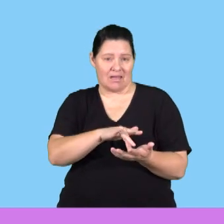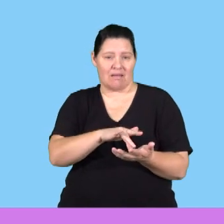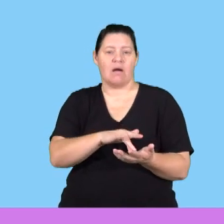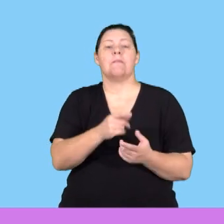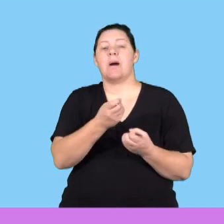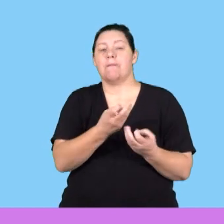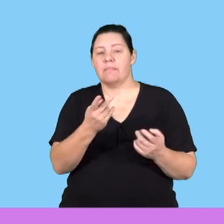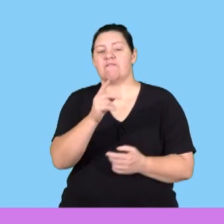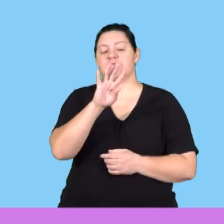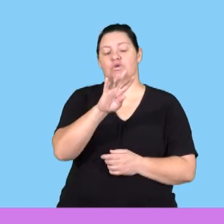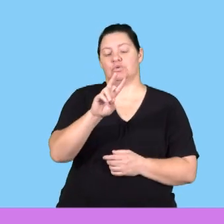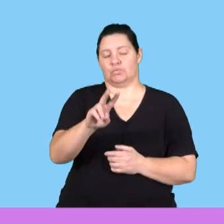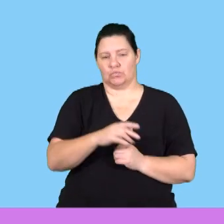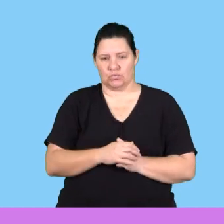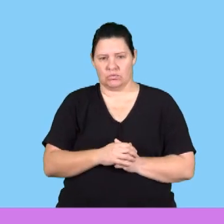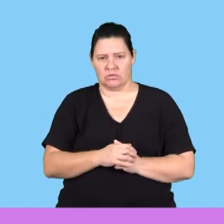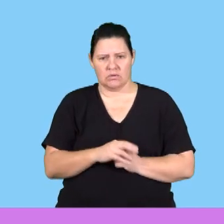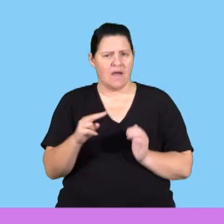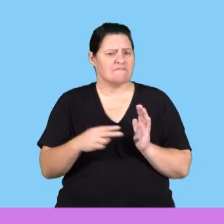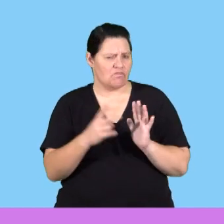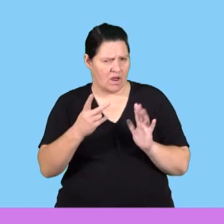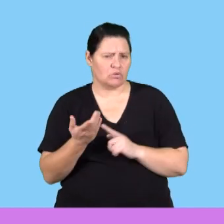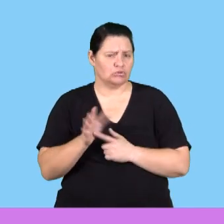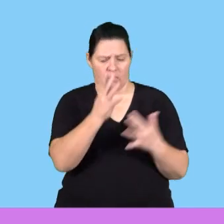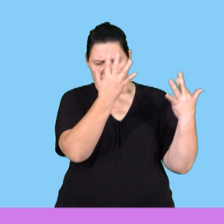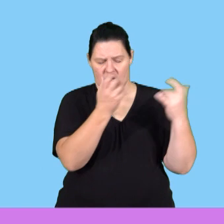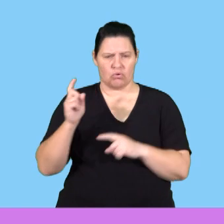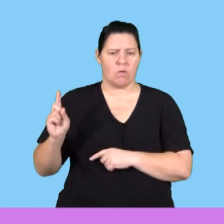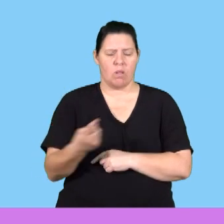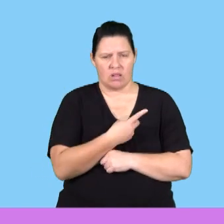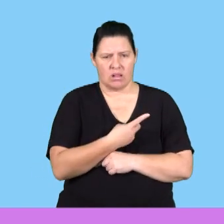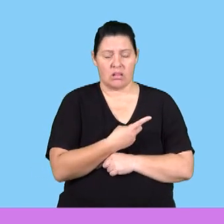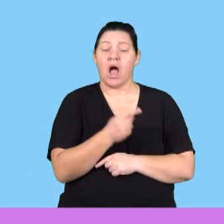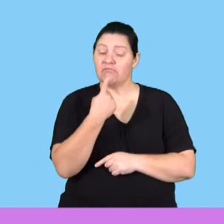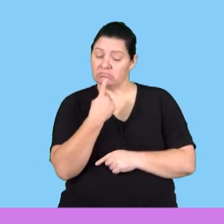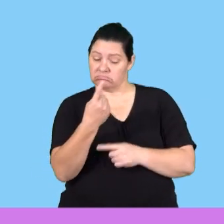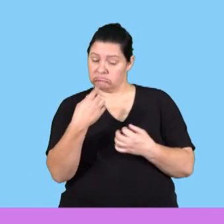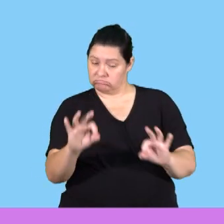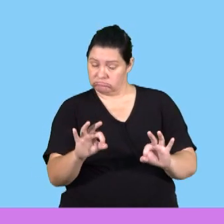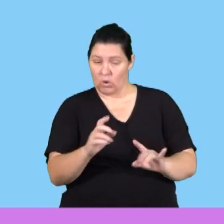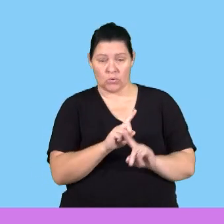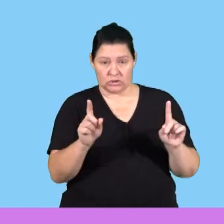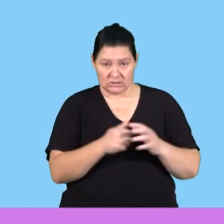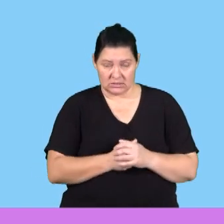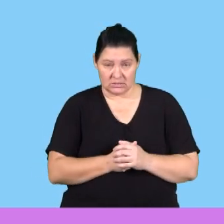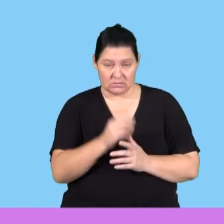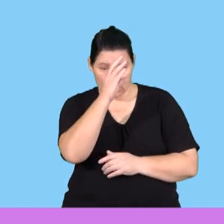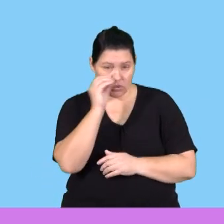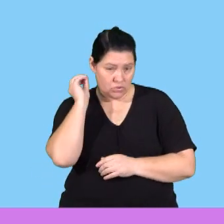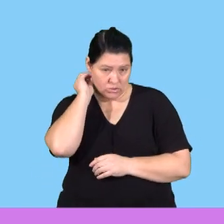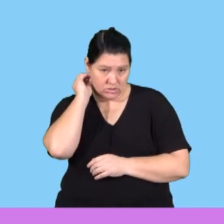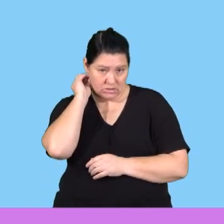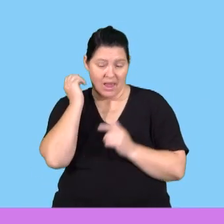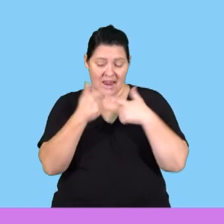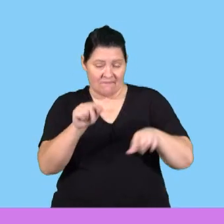working at call centers is 42. Verify, showing all calculations, whether her statement is valid. Now